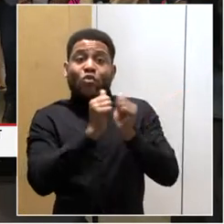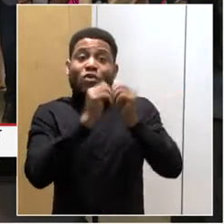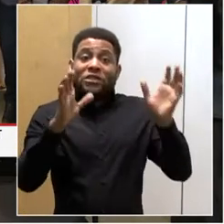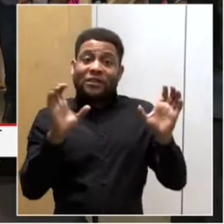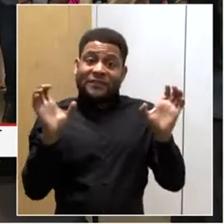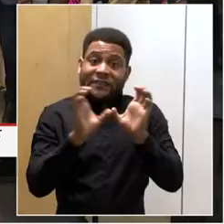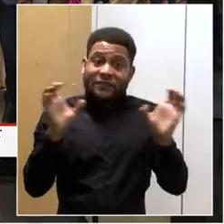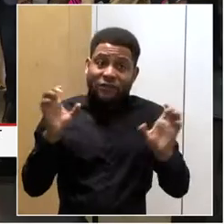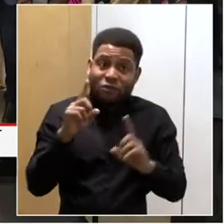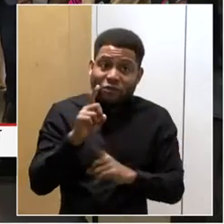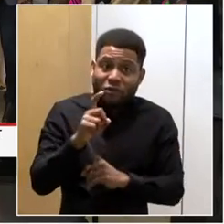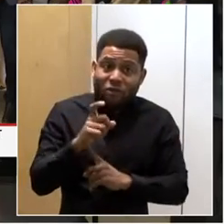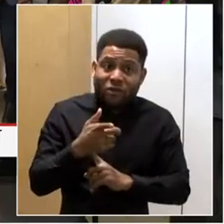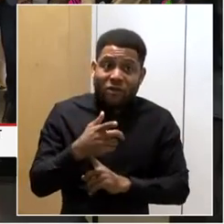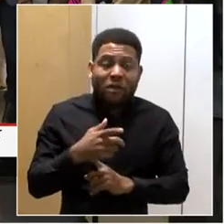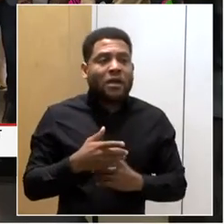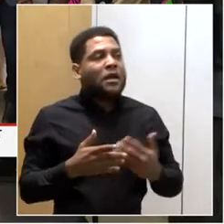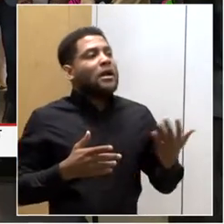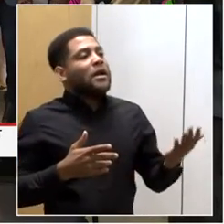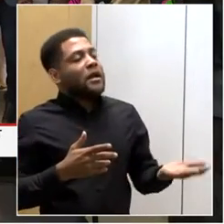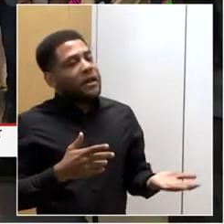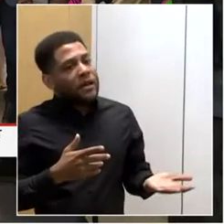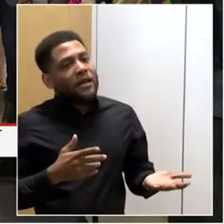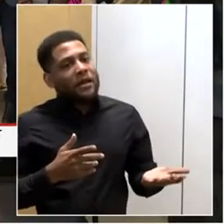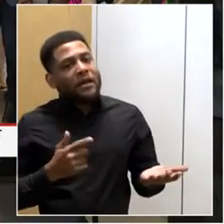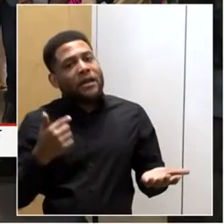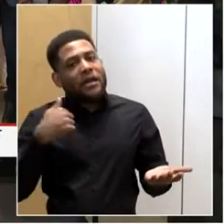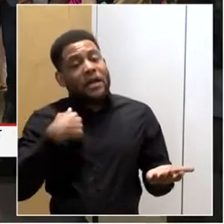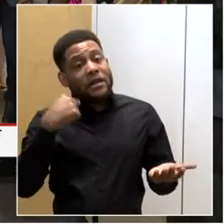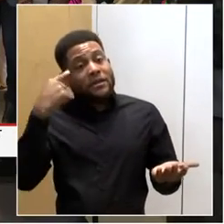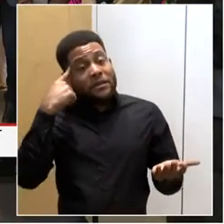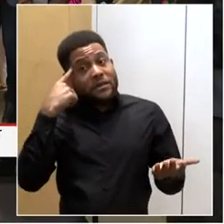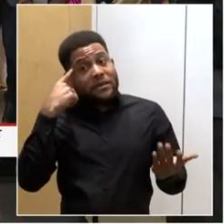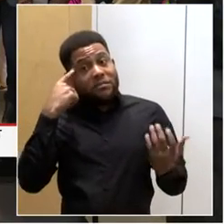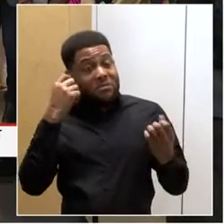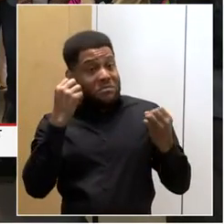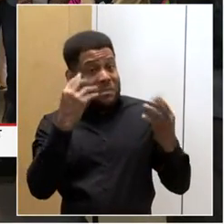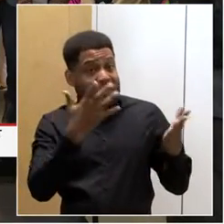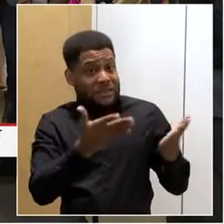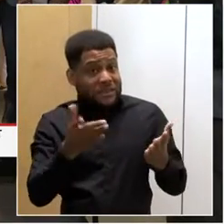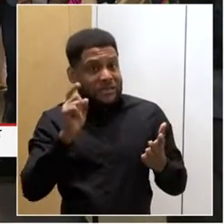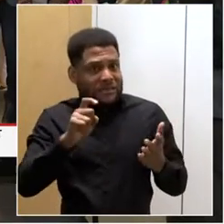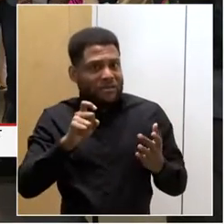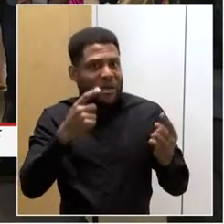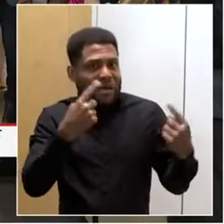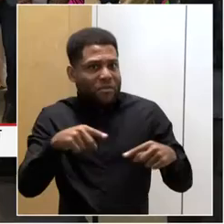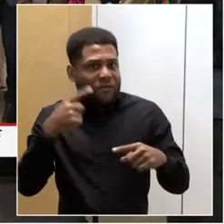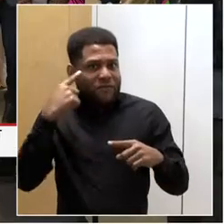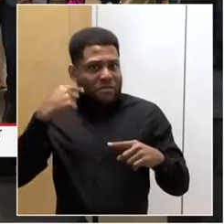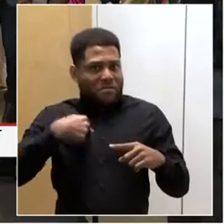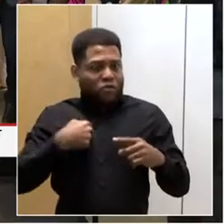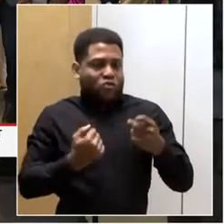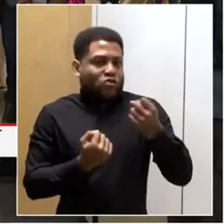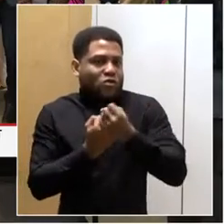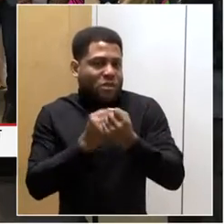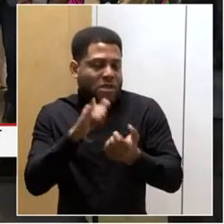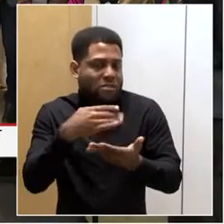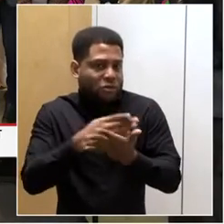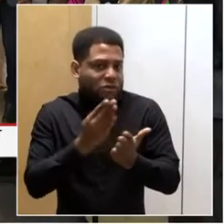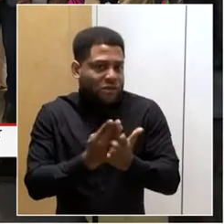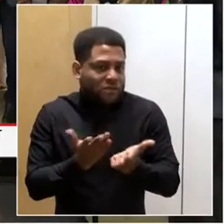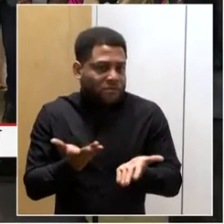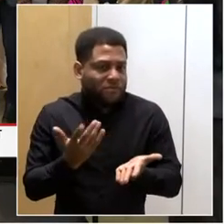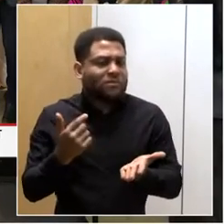I think there's a lot of things that have to happen for me to support the budget. And this is what I want to